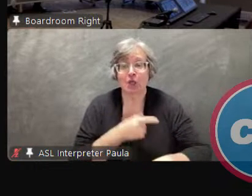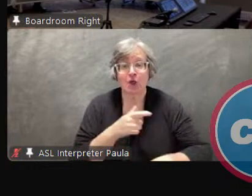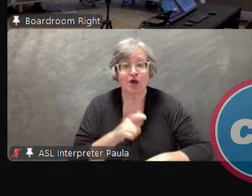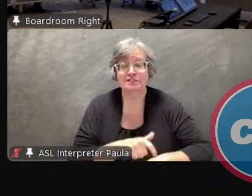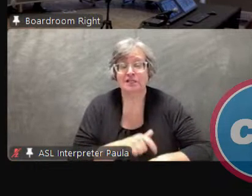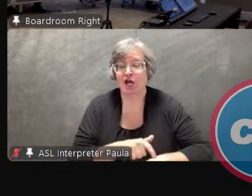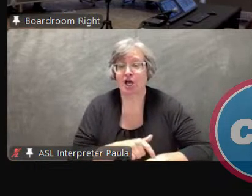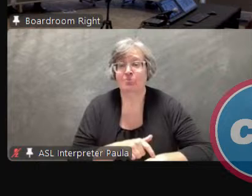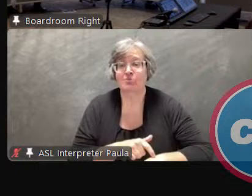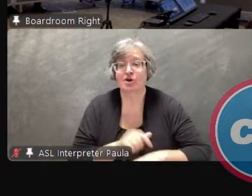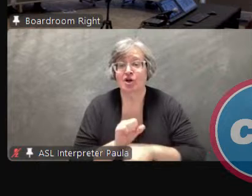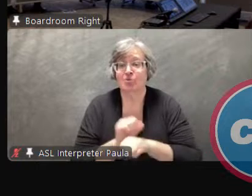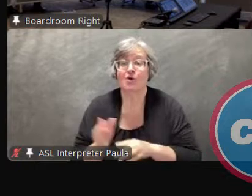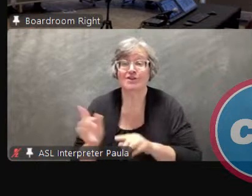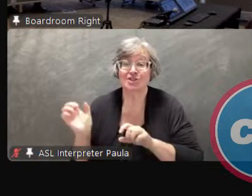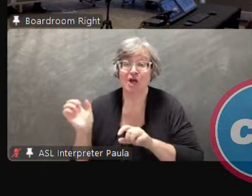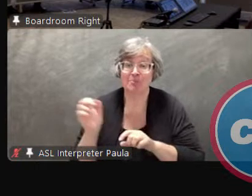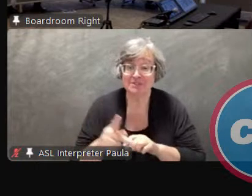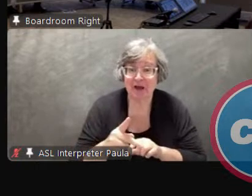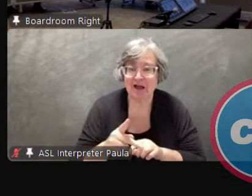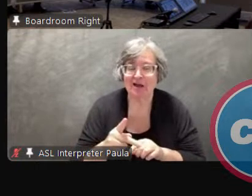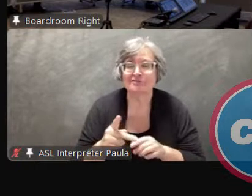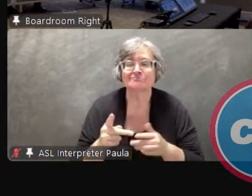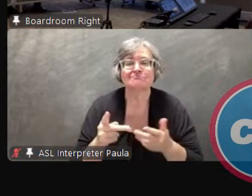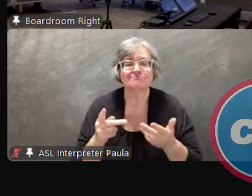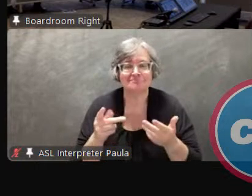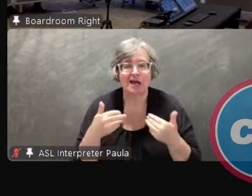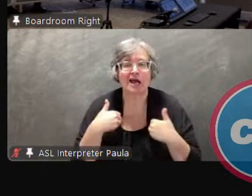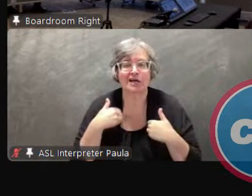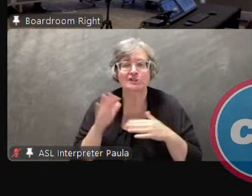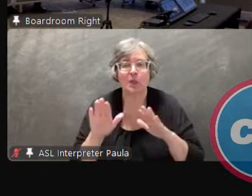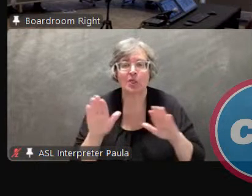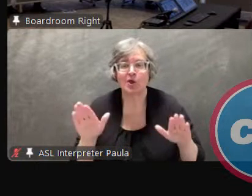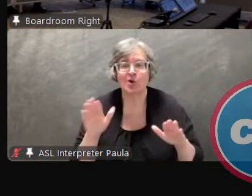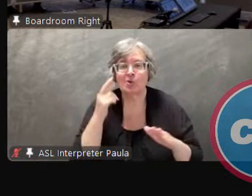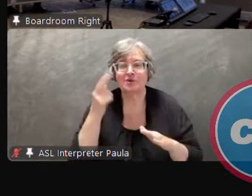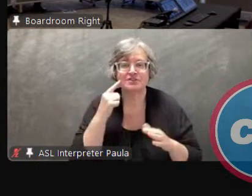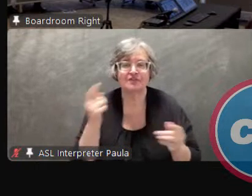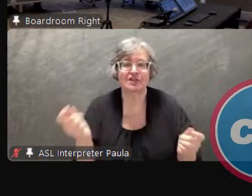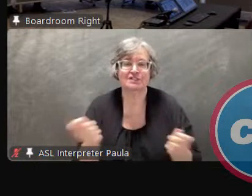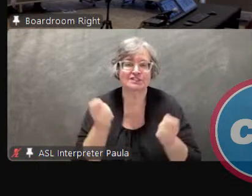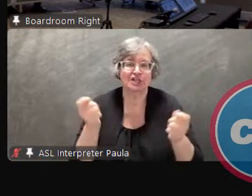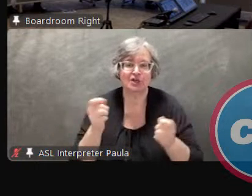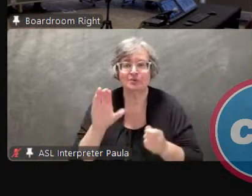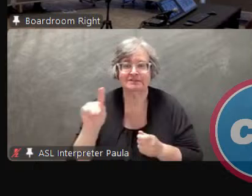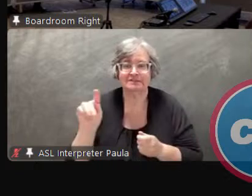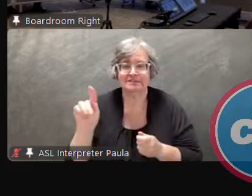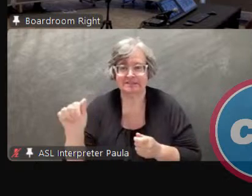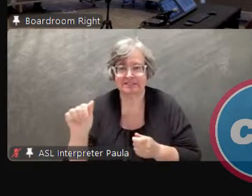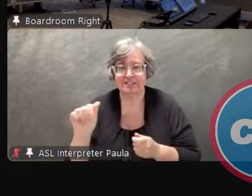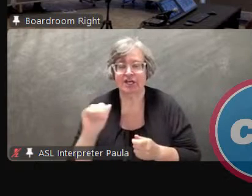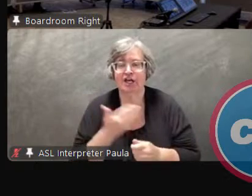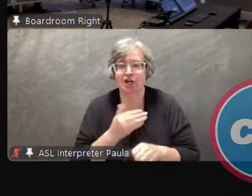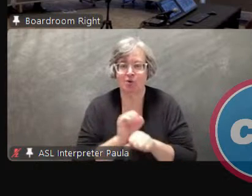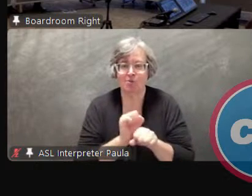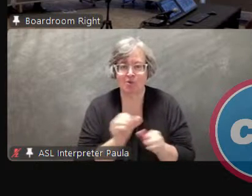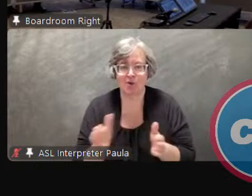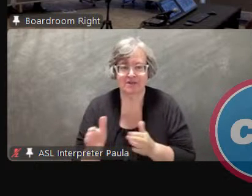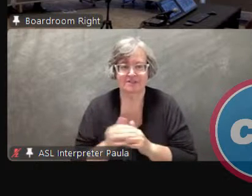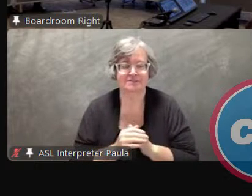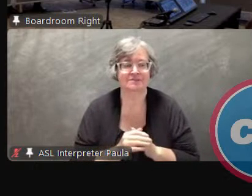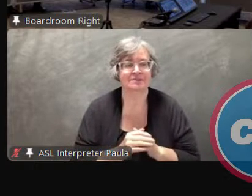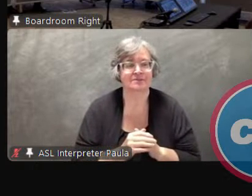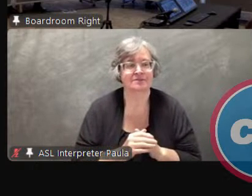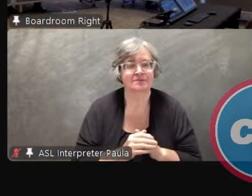comes back to spend time with us has their own reasons for celebrating CTA and our employees.